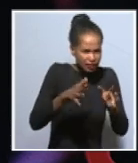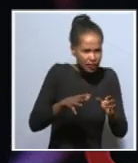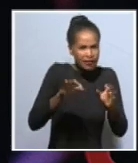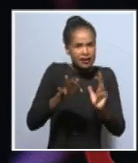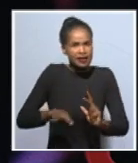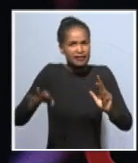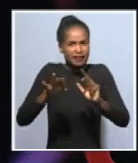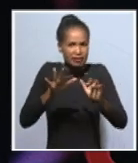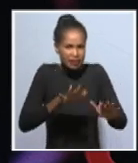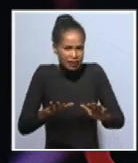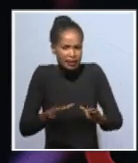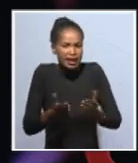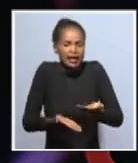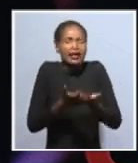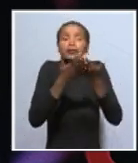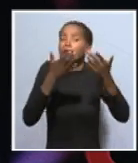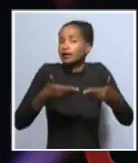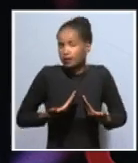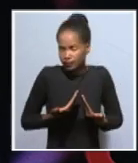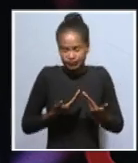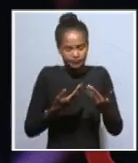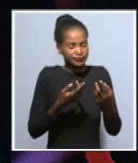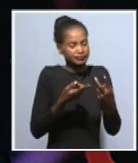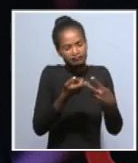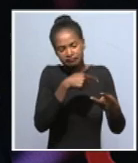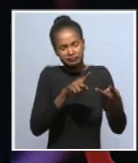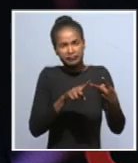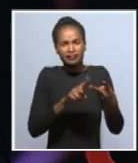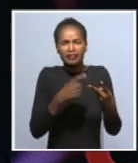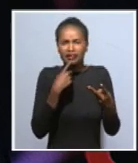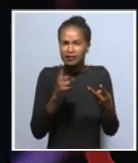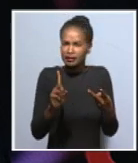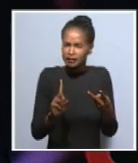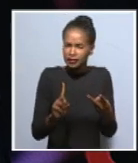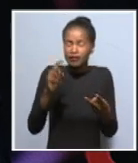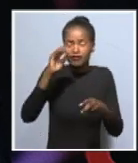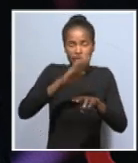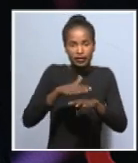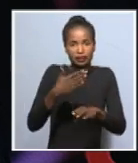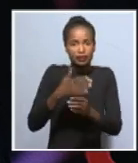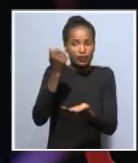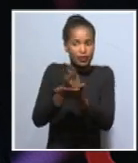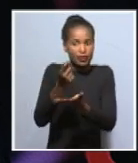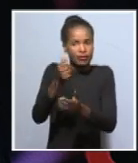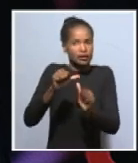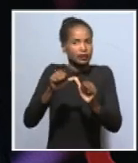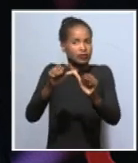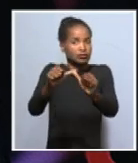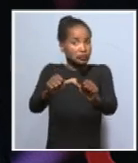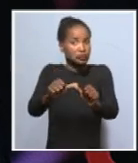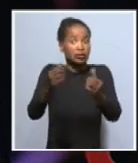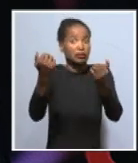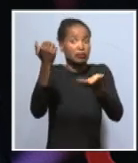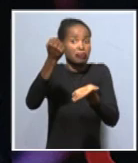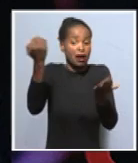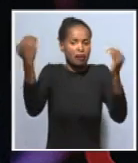extent to assist the farmers, but on the other hand, do so in a way that the bank remains sustainable and that